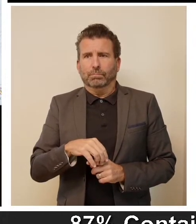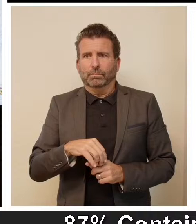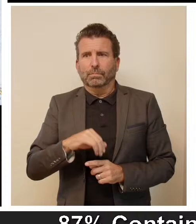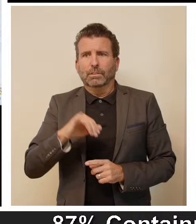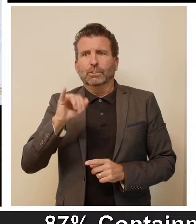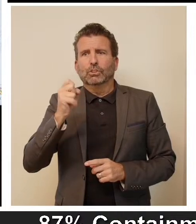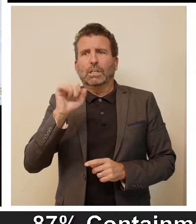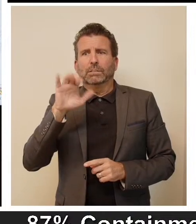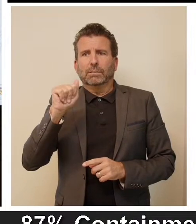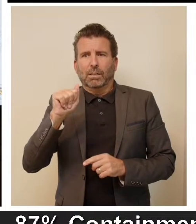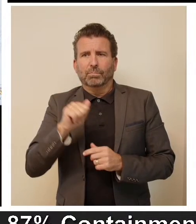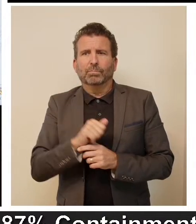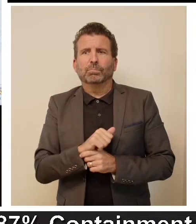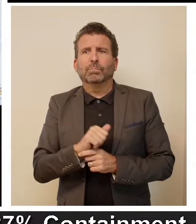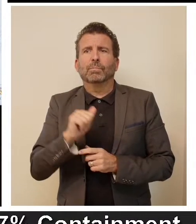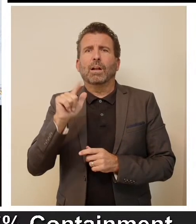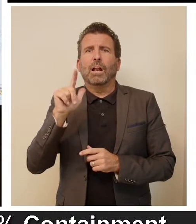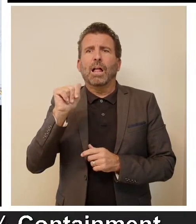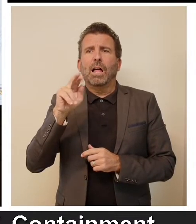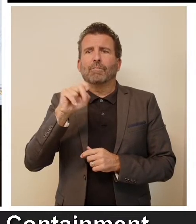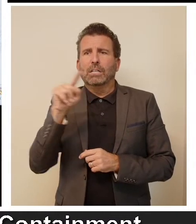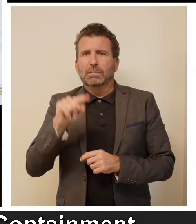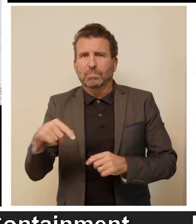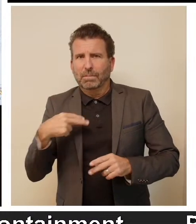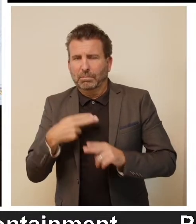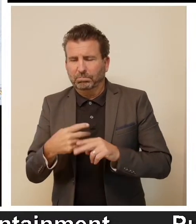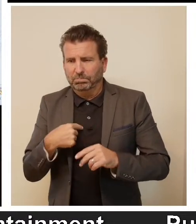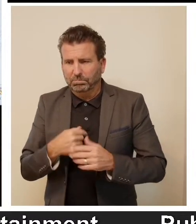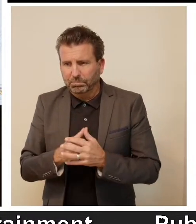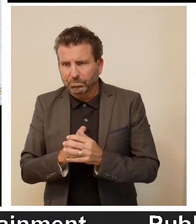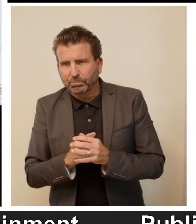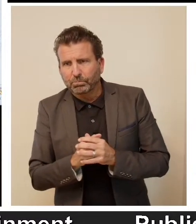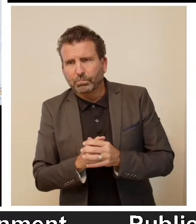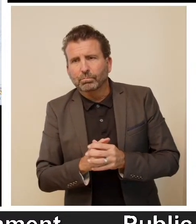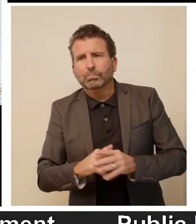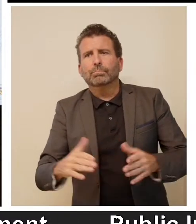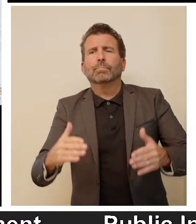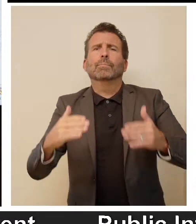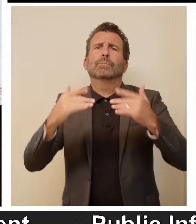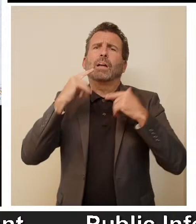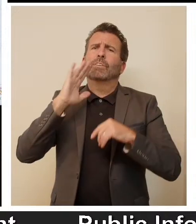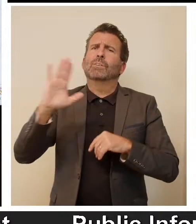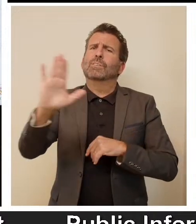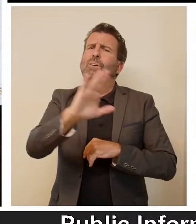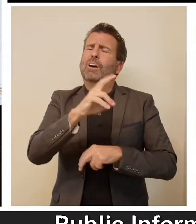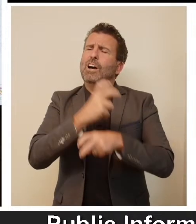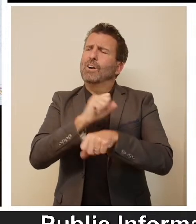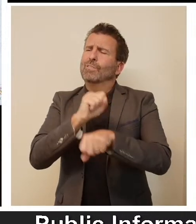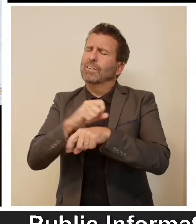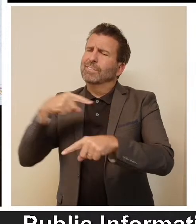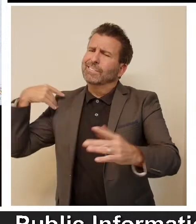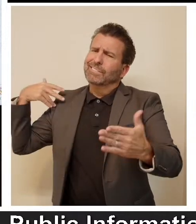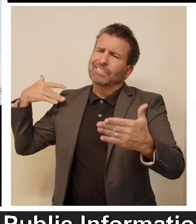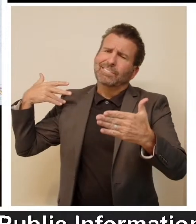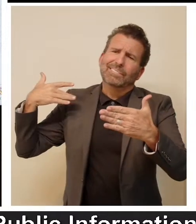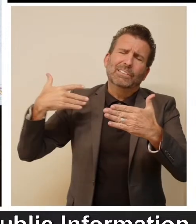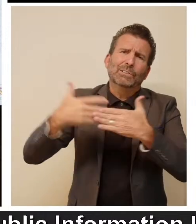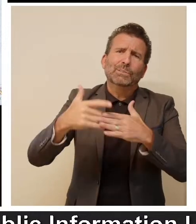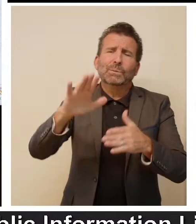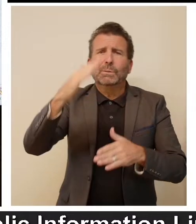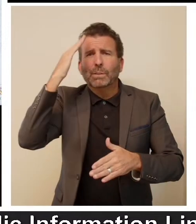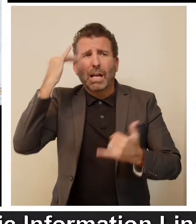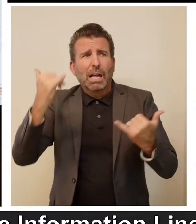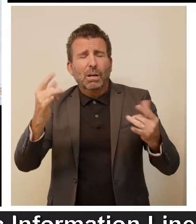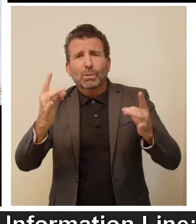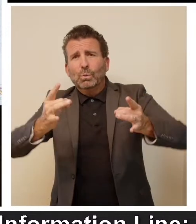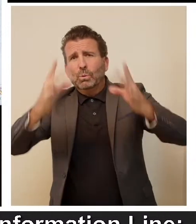Good afternoon, and thank you to our first responders and partners for the hard work and collaboration during these difficult times. I want to assure you that SoCal Gas